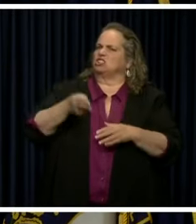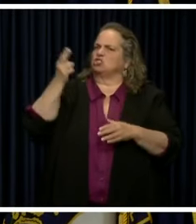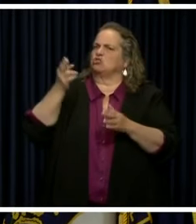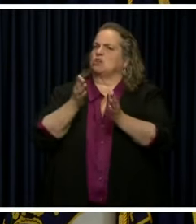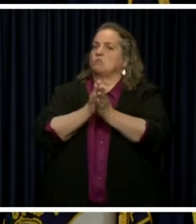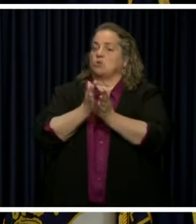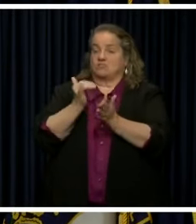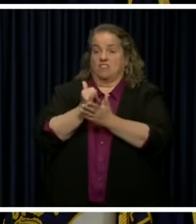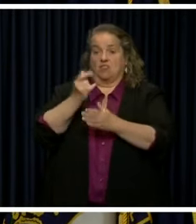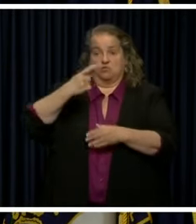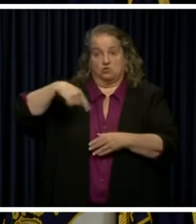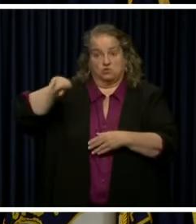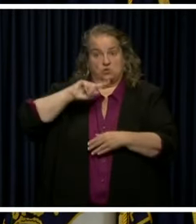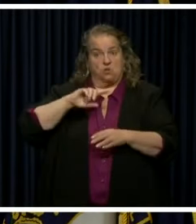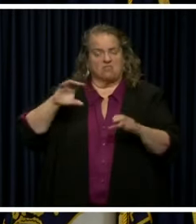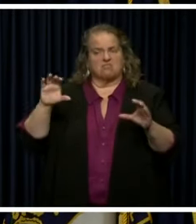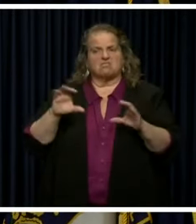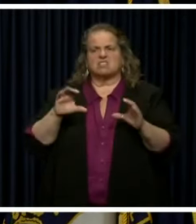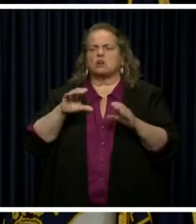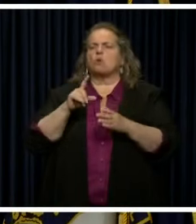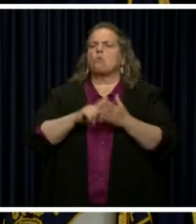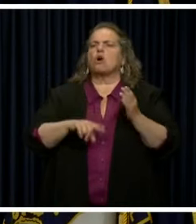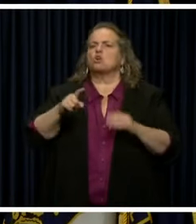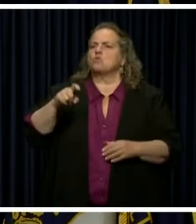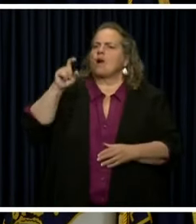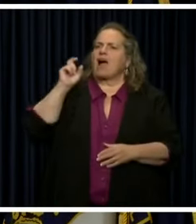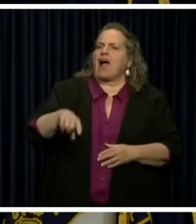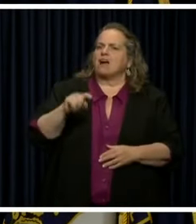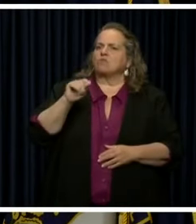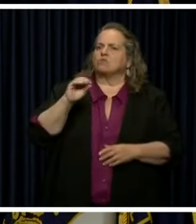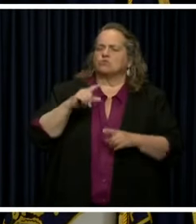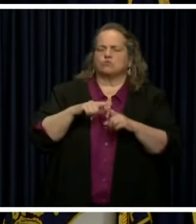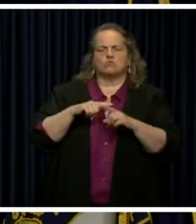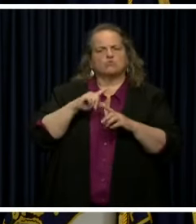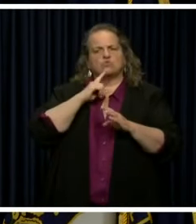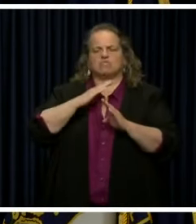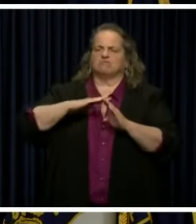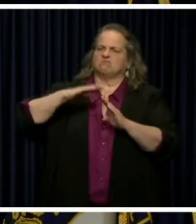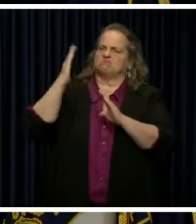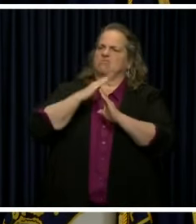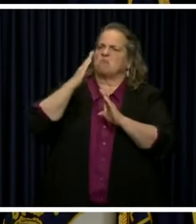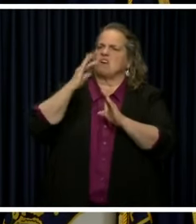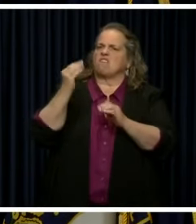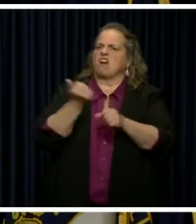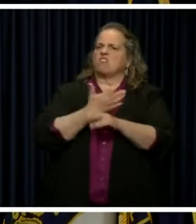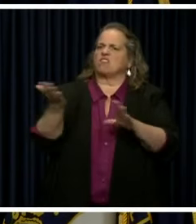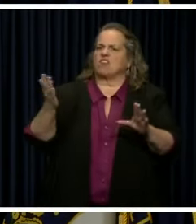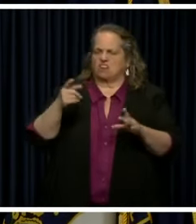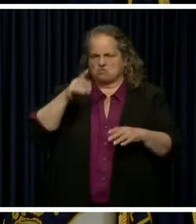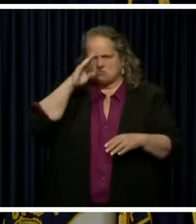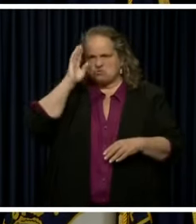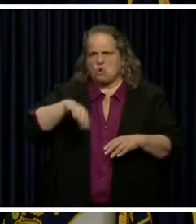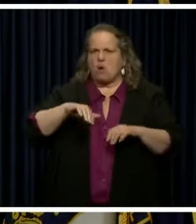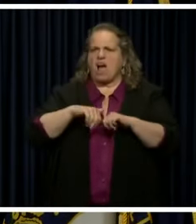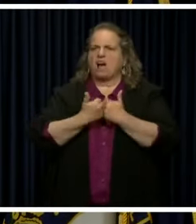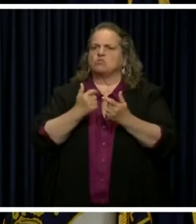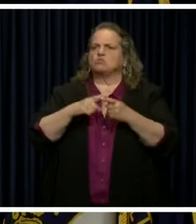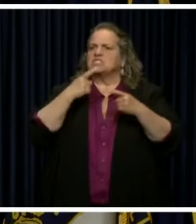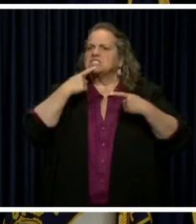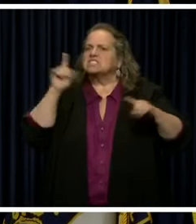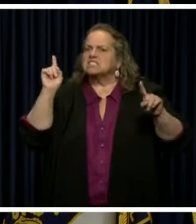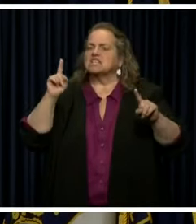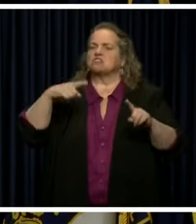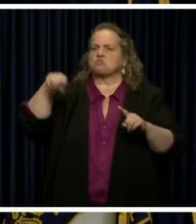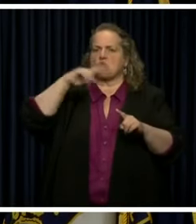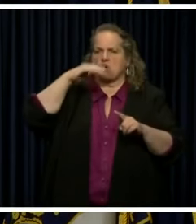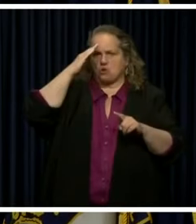what it took, as coming out on top, and as being a really special group that came together in a